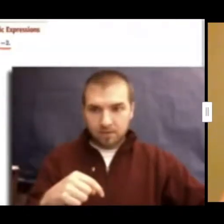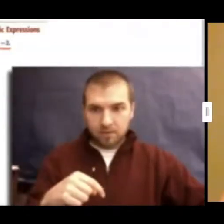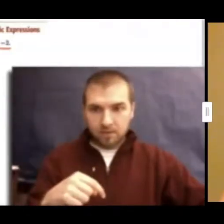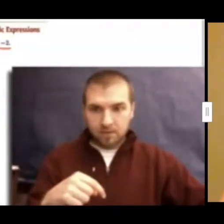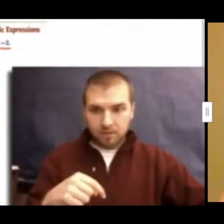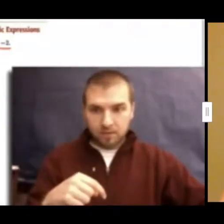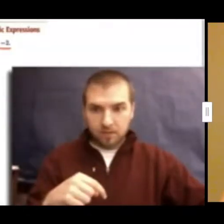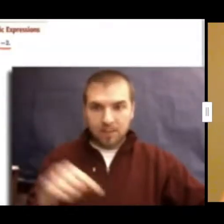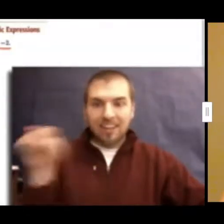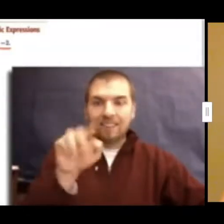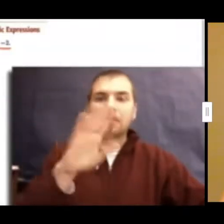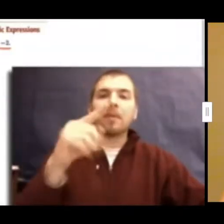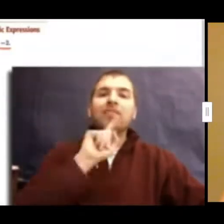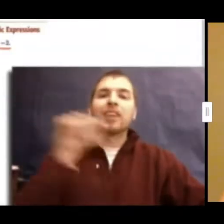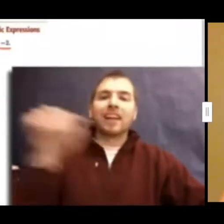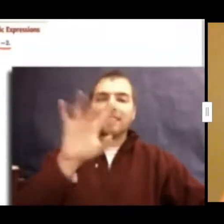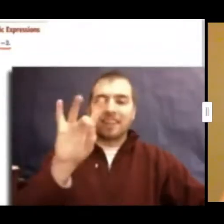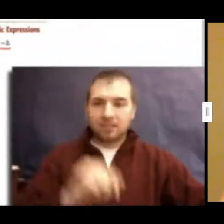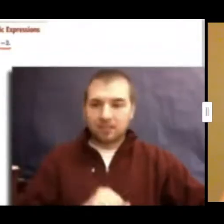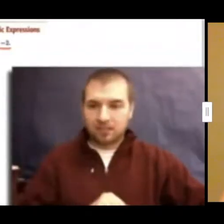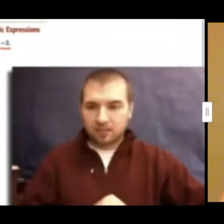will times that by -2.